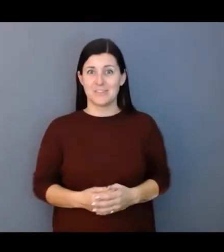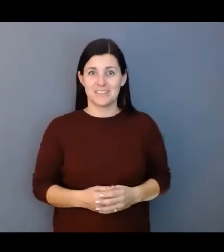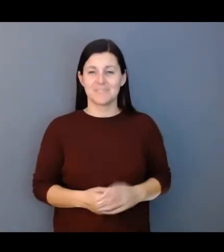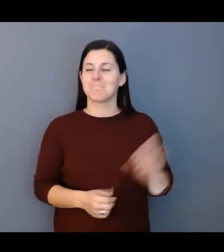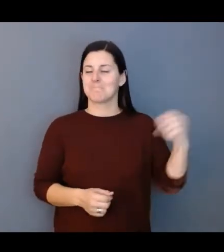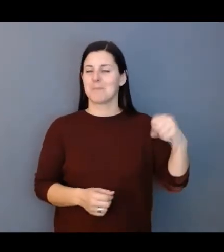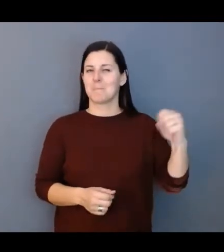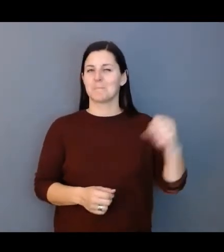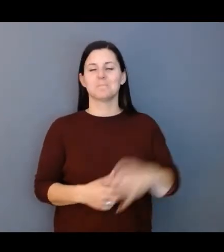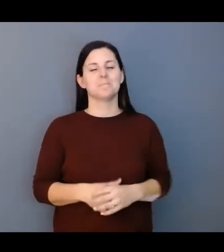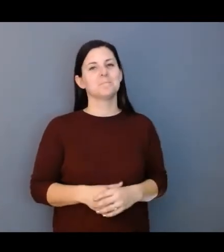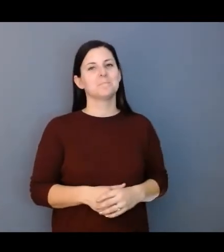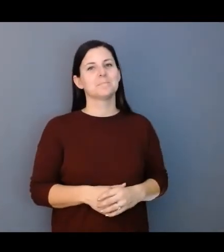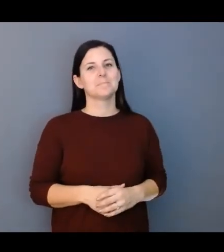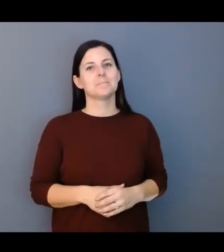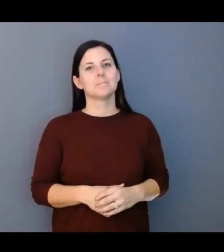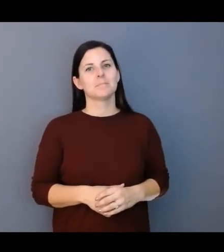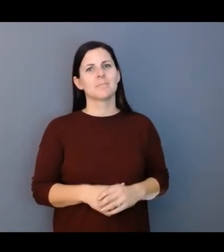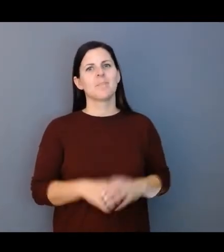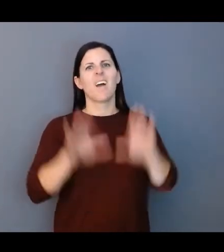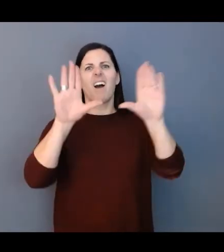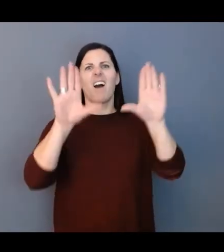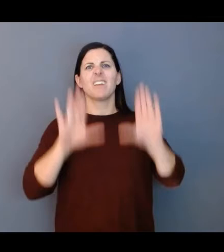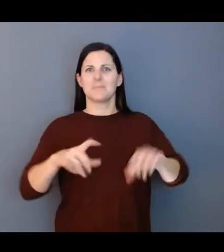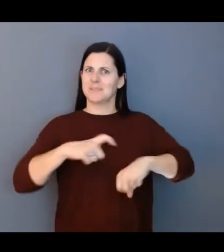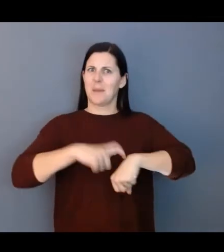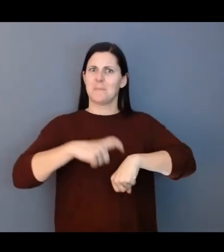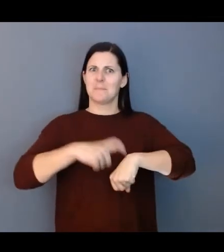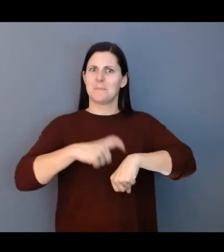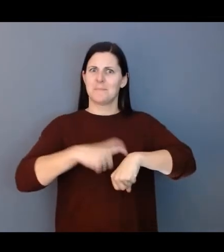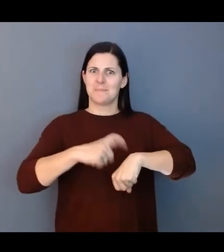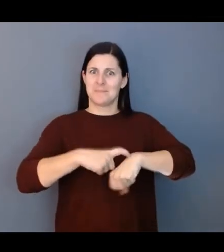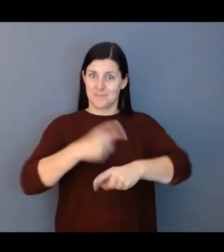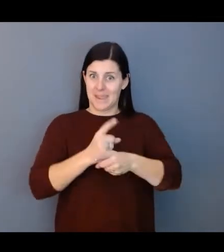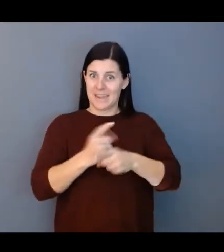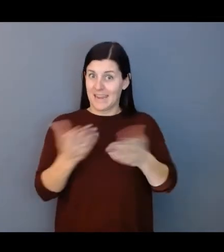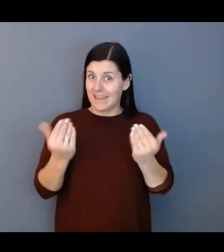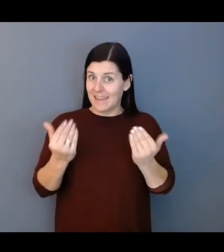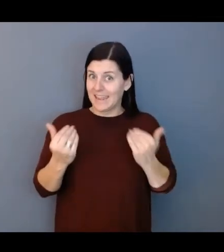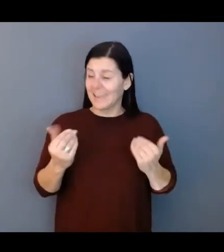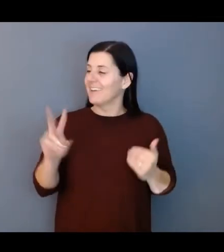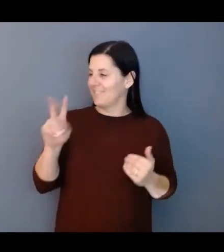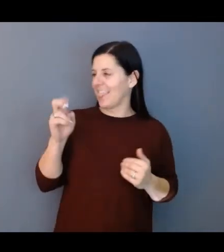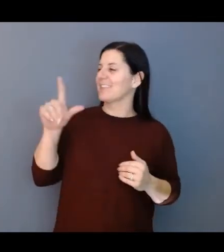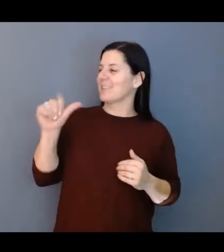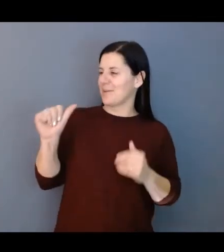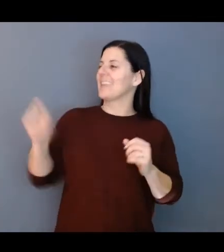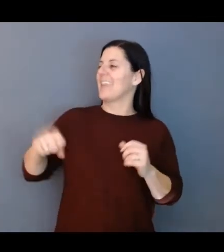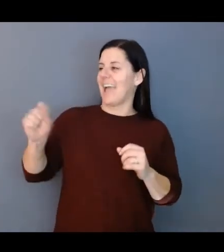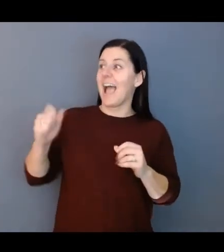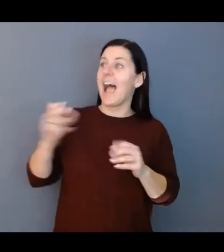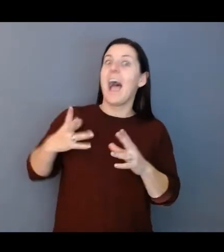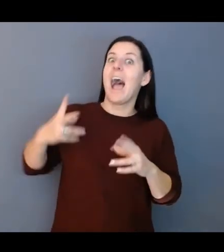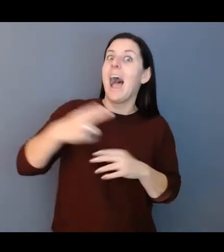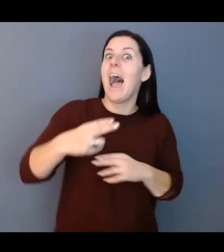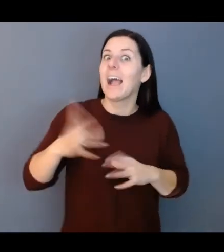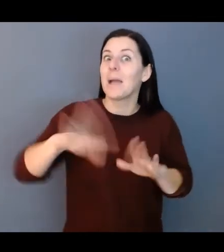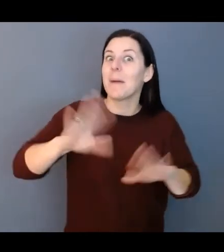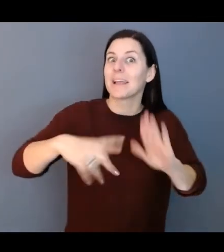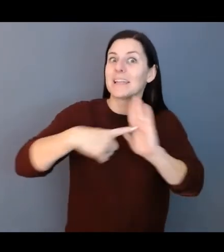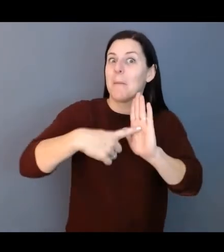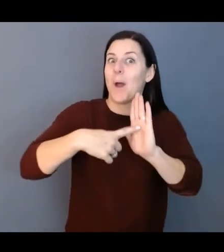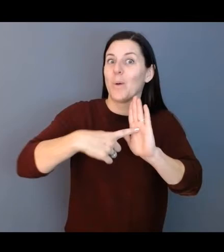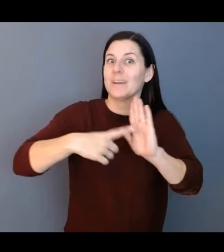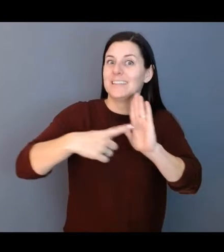Yeah, that's right. Awesome. So I think it's time, Veliswa, isn't it? I was going to say, I was going to cut your